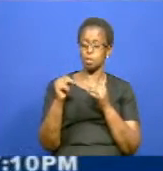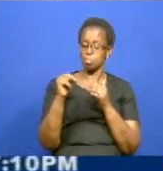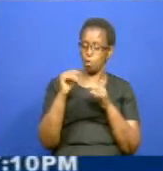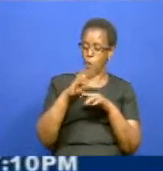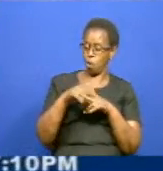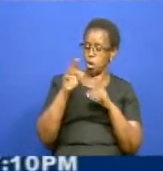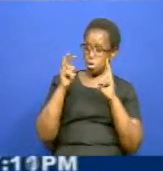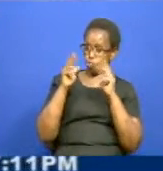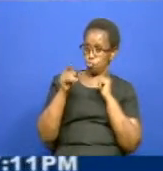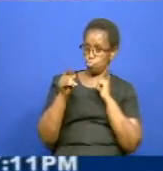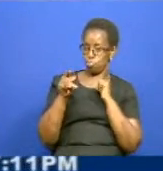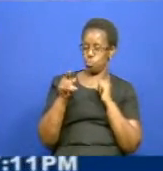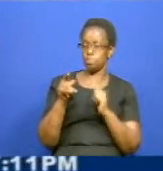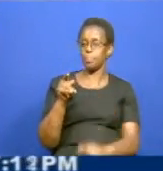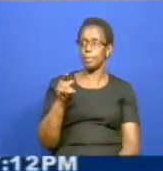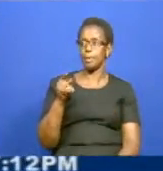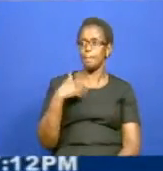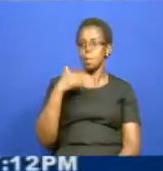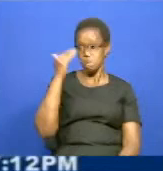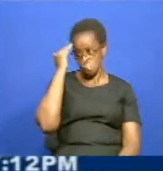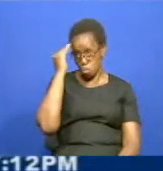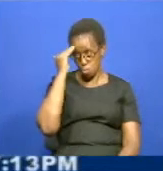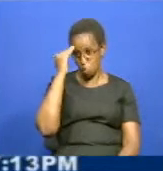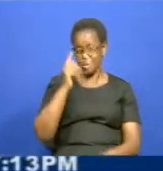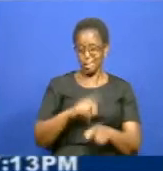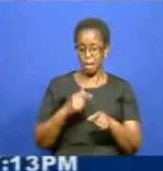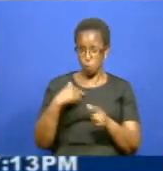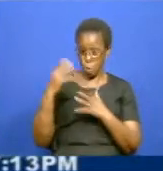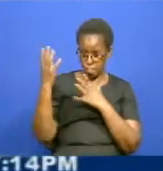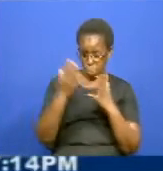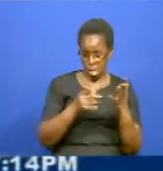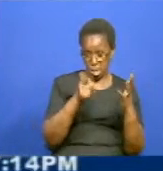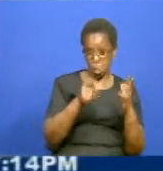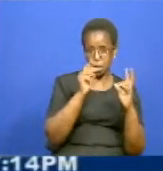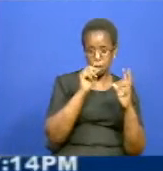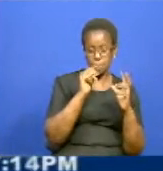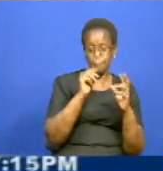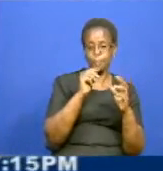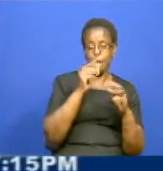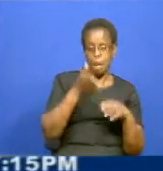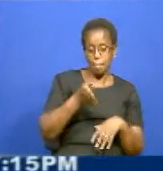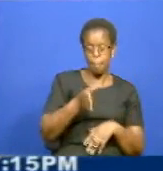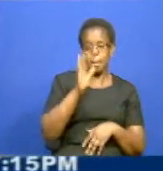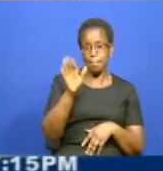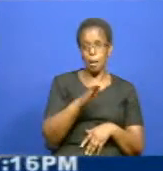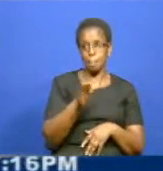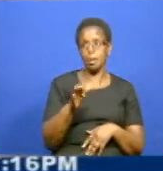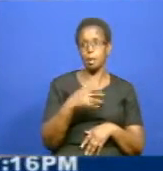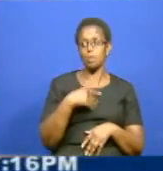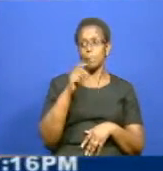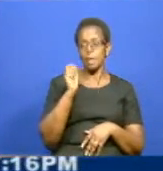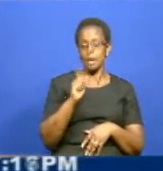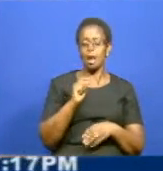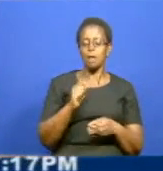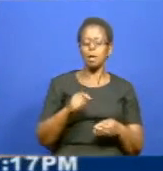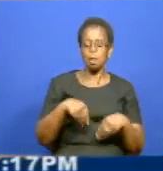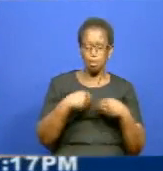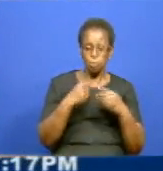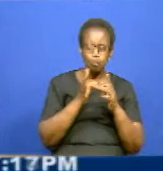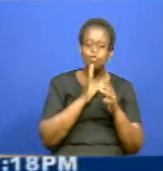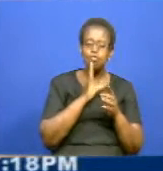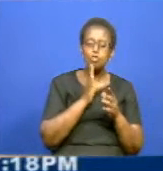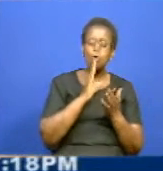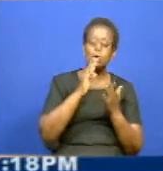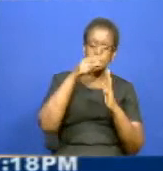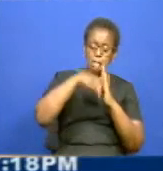And I'm sure that when the motion comes on the floor of the House, we will actually give greater contribution on this. Because,